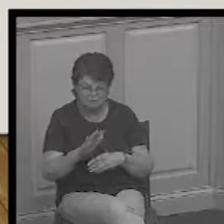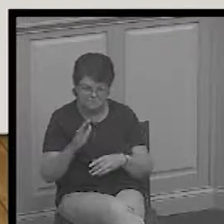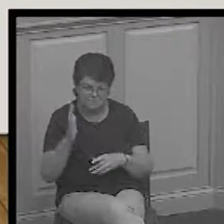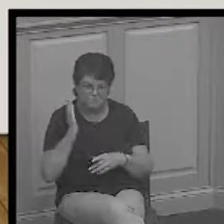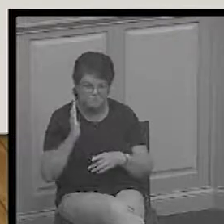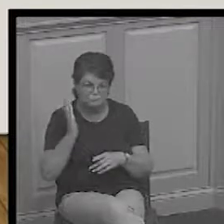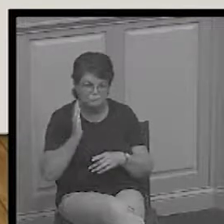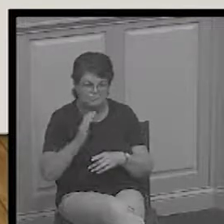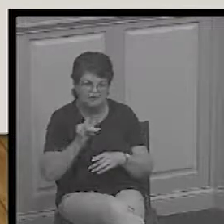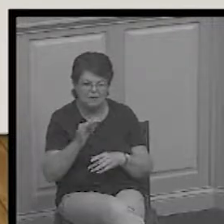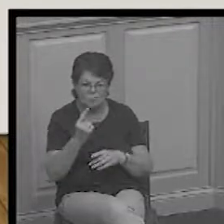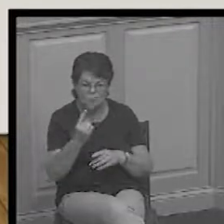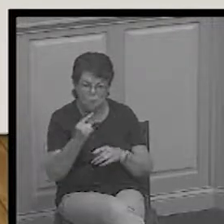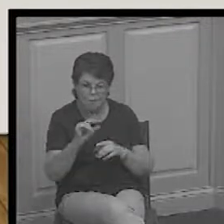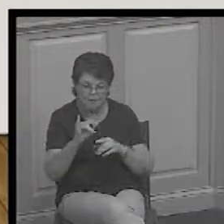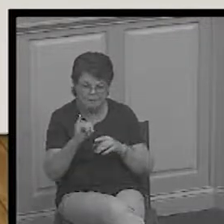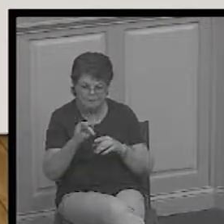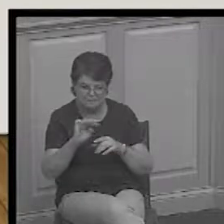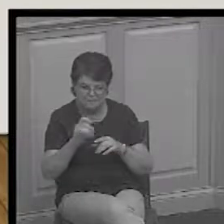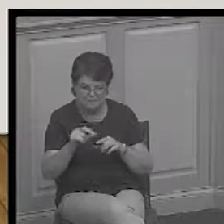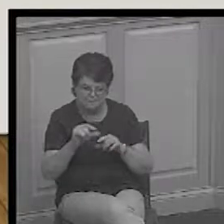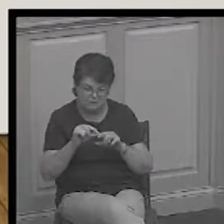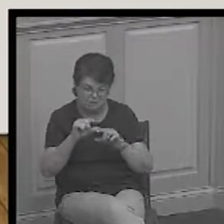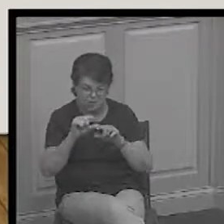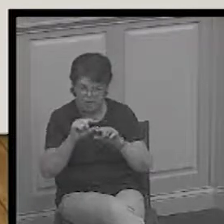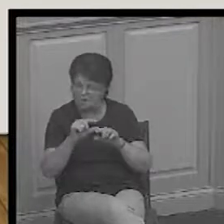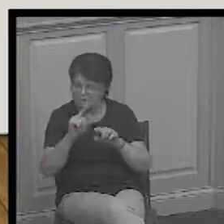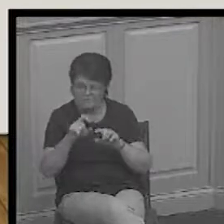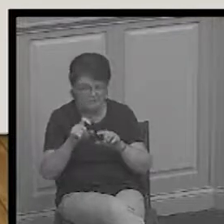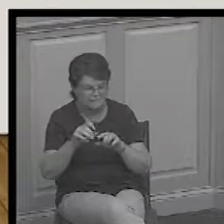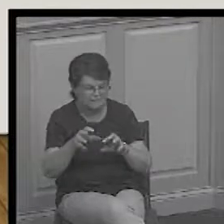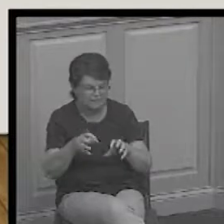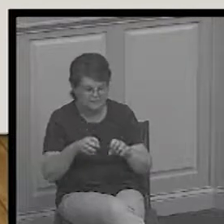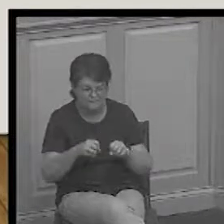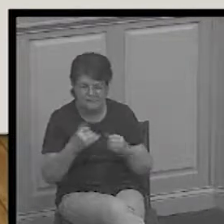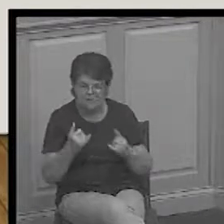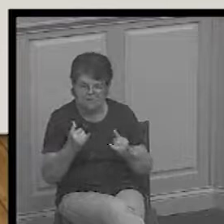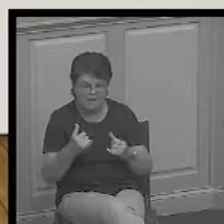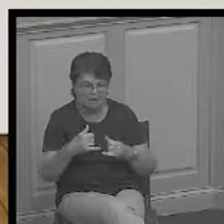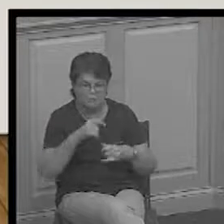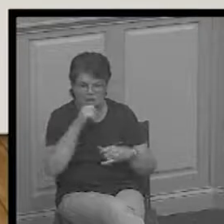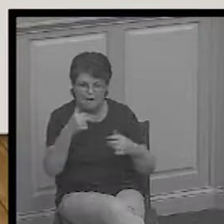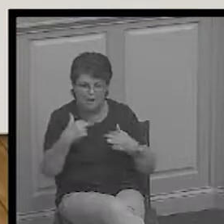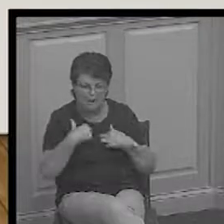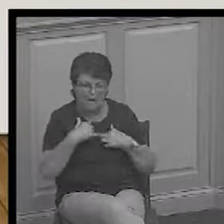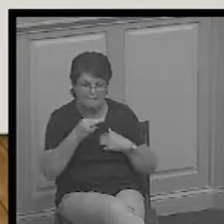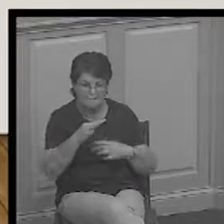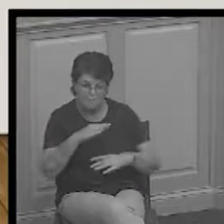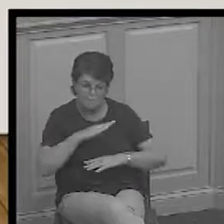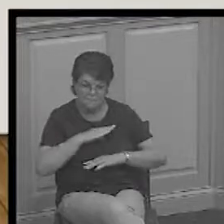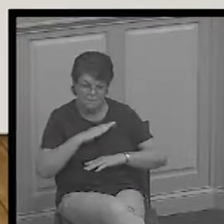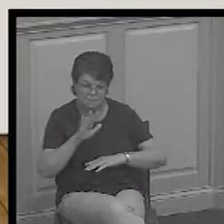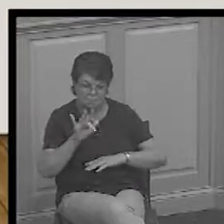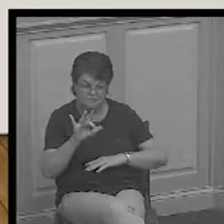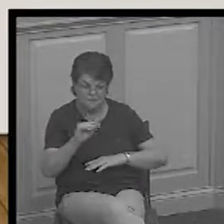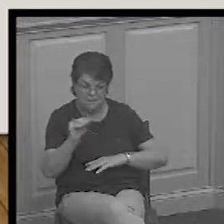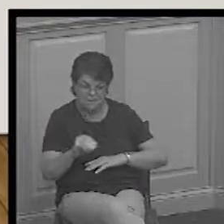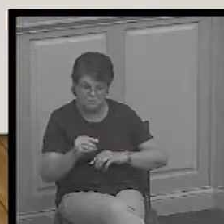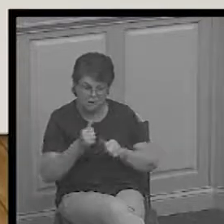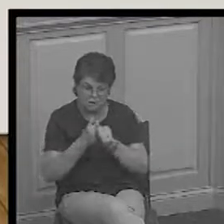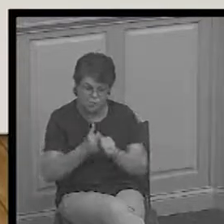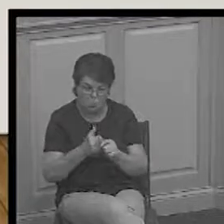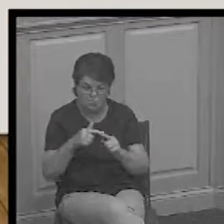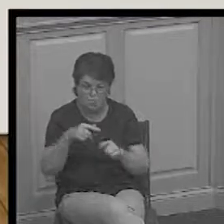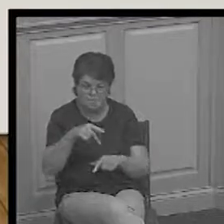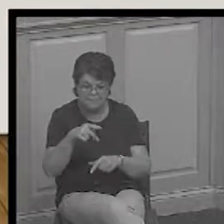is. If you were 1 inch over, you had to redesign your sign. Now we don't have that. As long as you meet the 25% of planning and zoning, we're